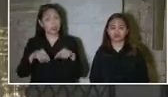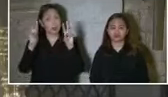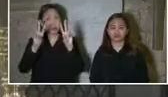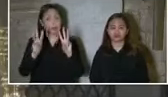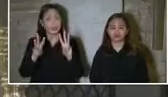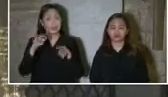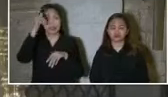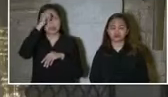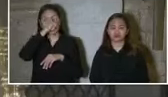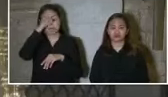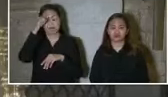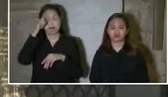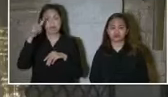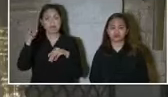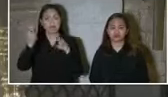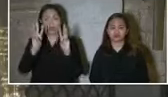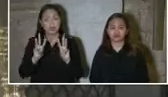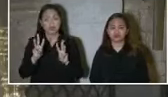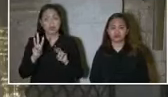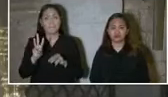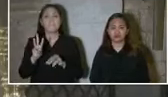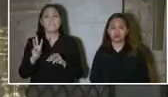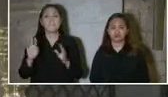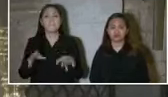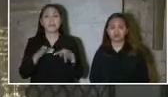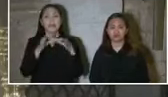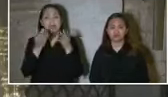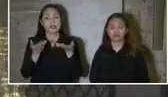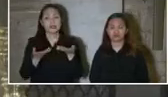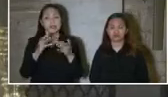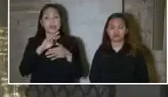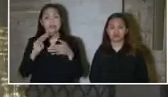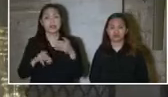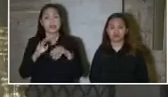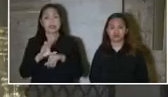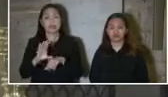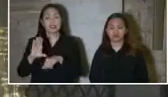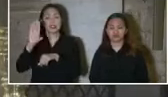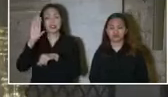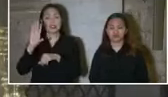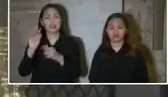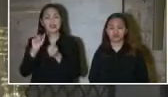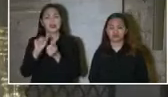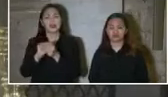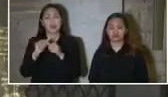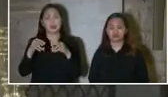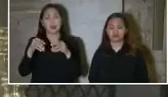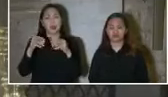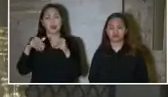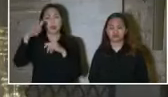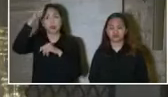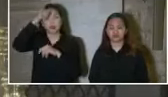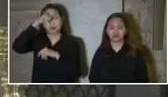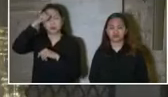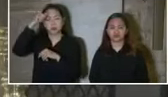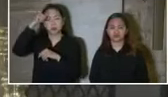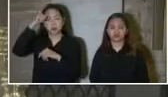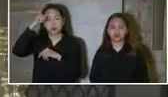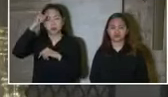Wednesday, our masses here at the Manila Cathedral with the imposition of ashes will be